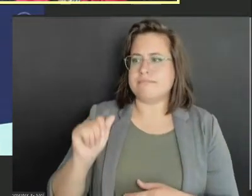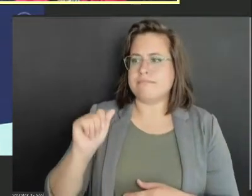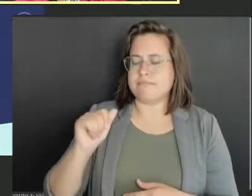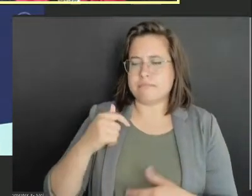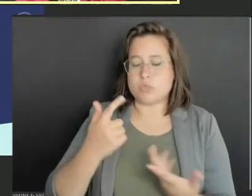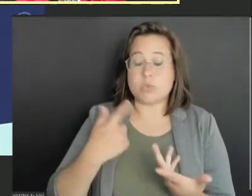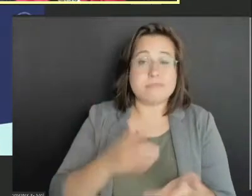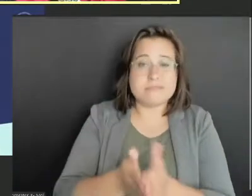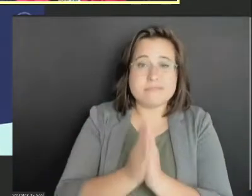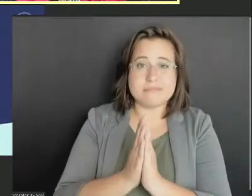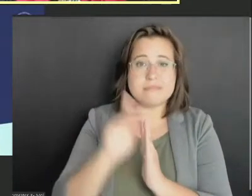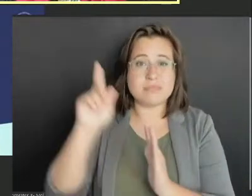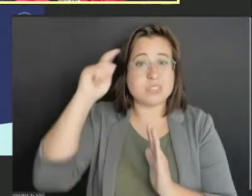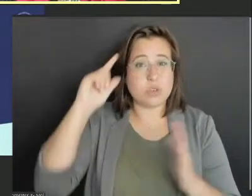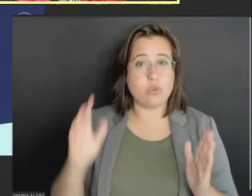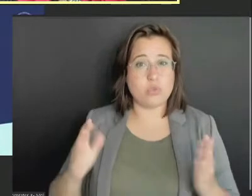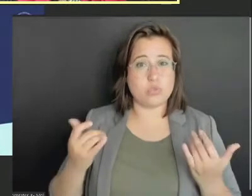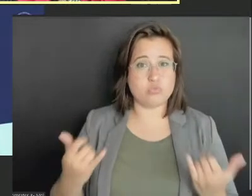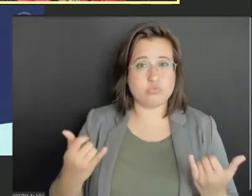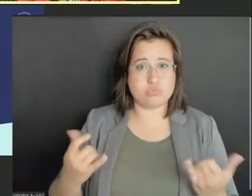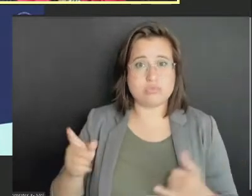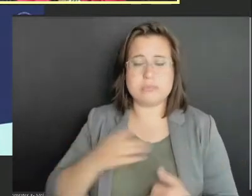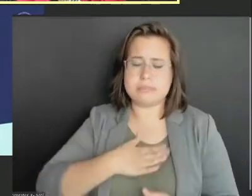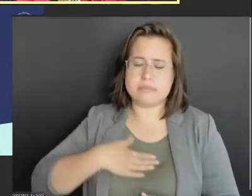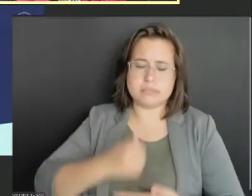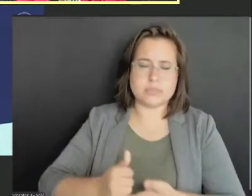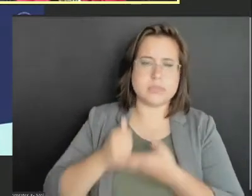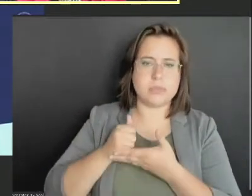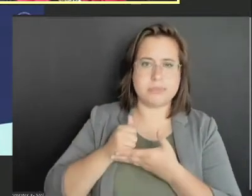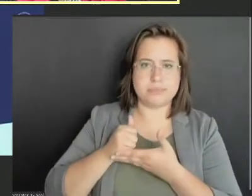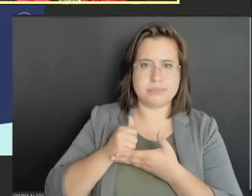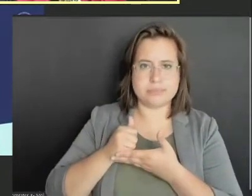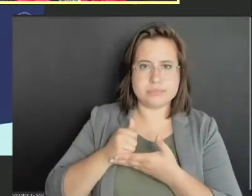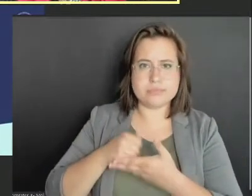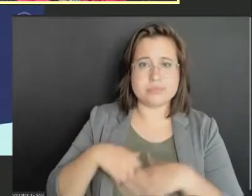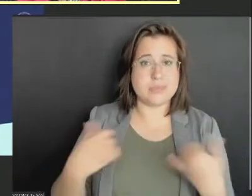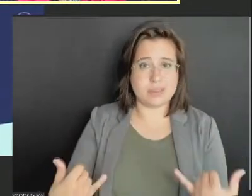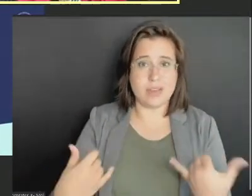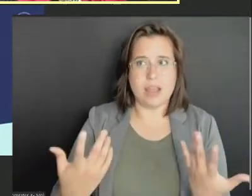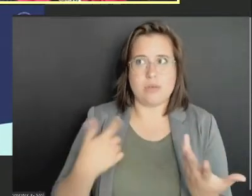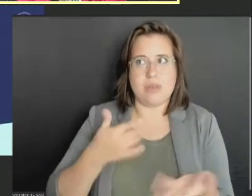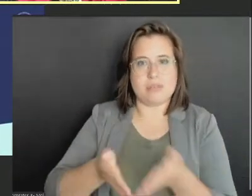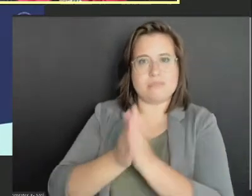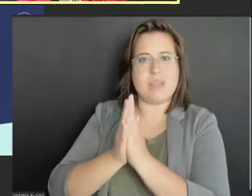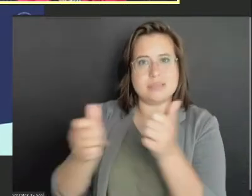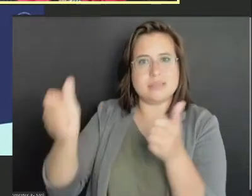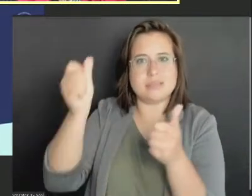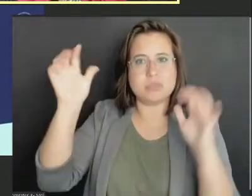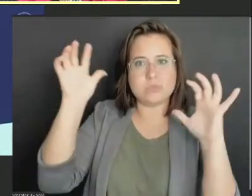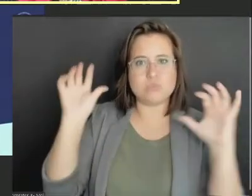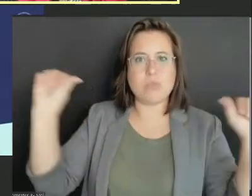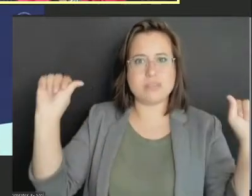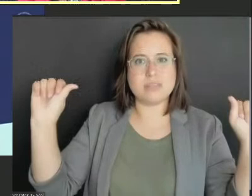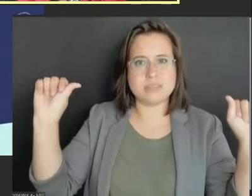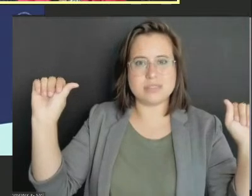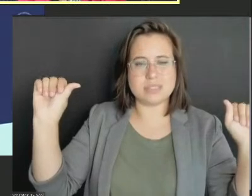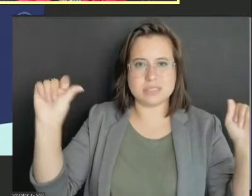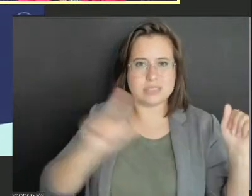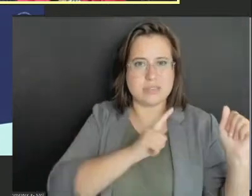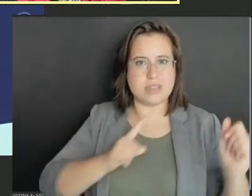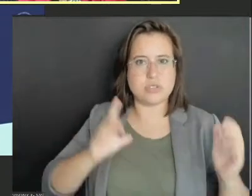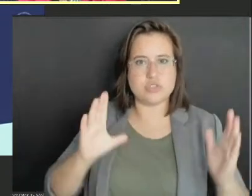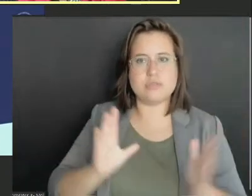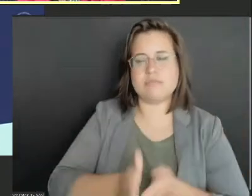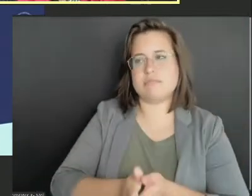asked for our governor at the time, please help us. And now I'm asking the president and our legislators to please help us.